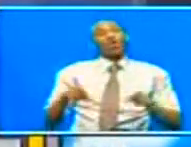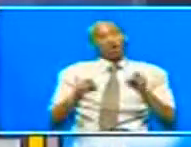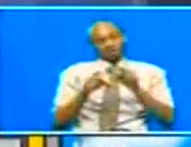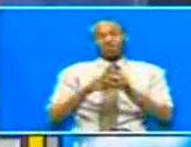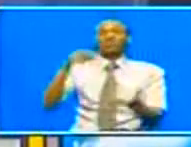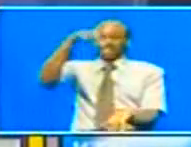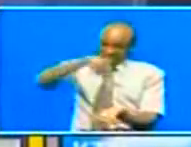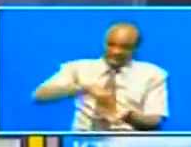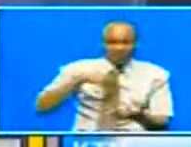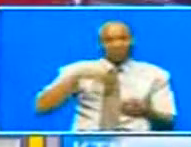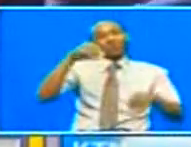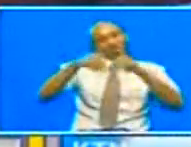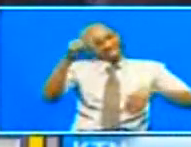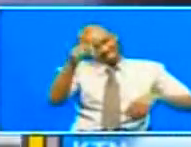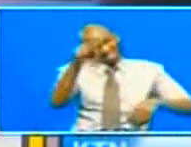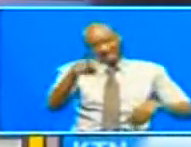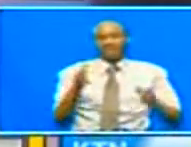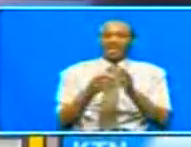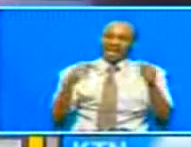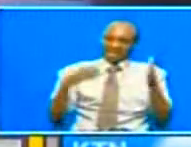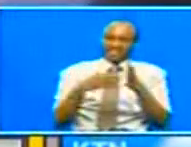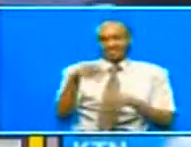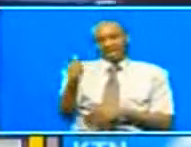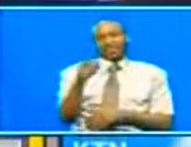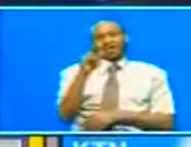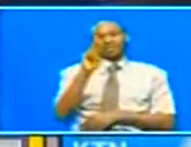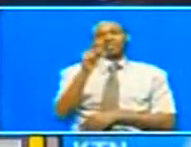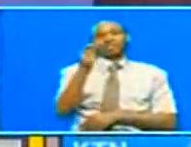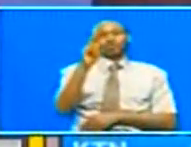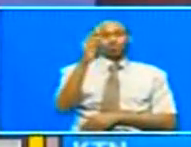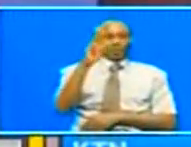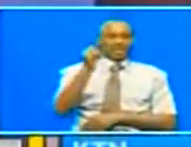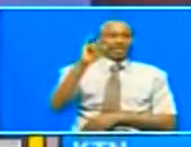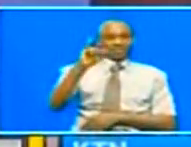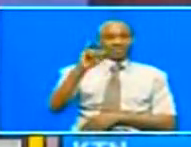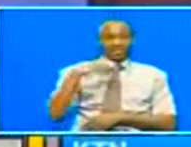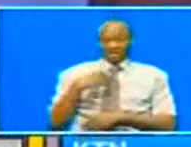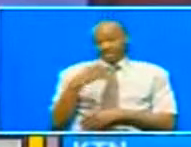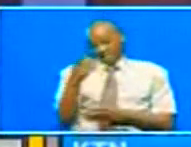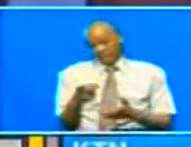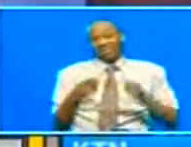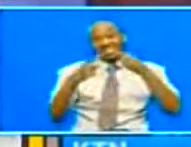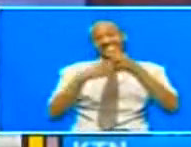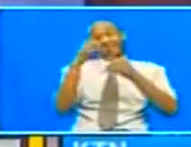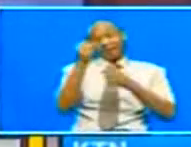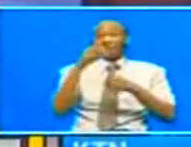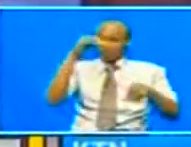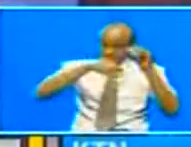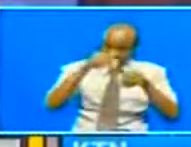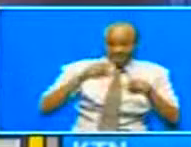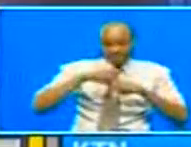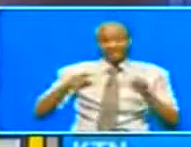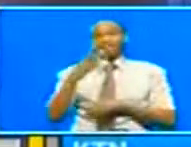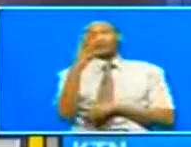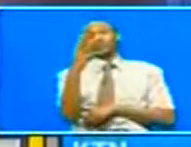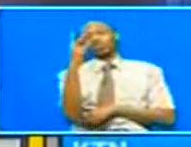and contended for the same seat against his opponent, James Tuwei. 42 of the 65 members voted in favor of James Tuwei,